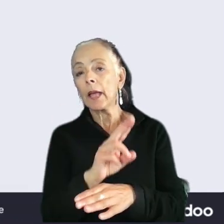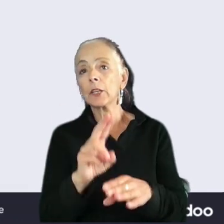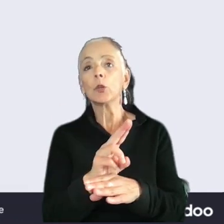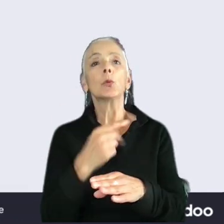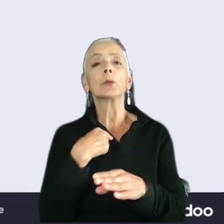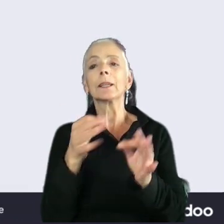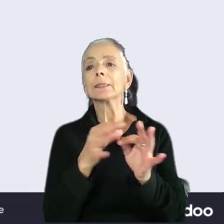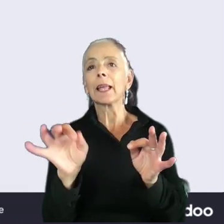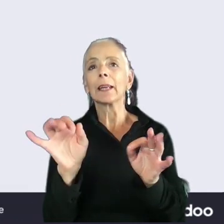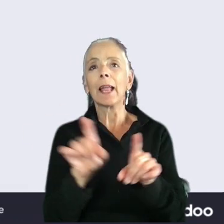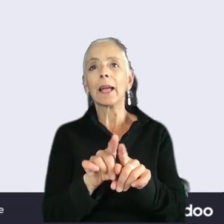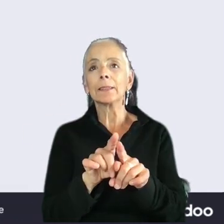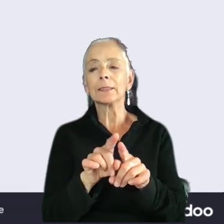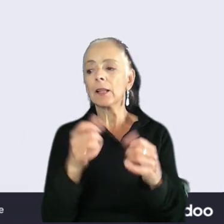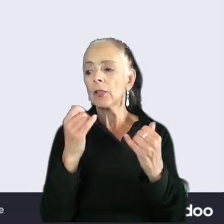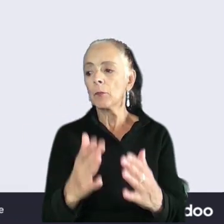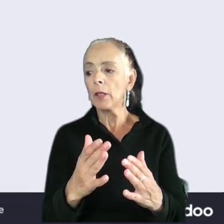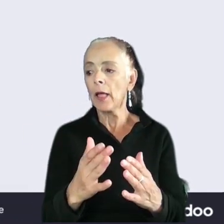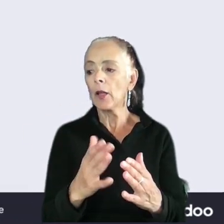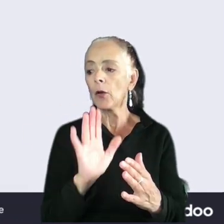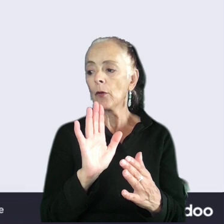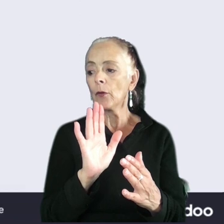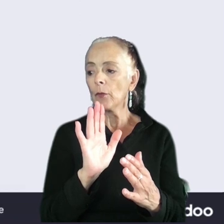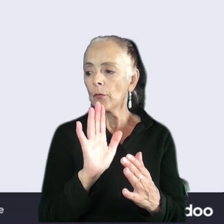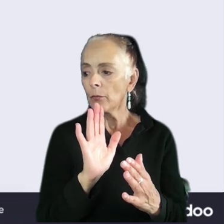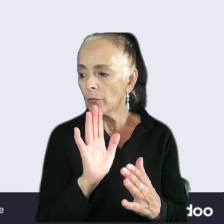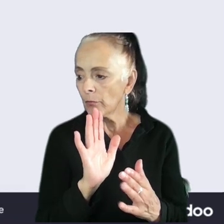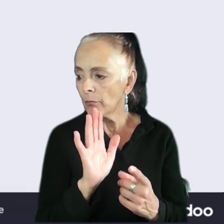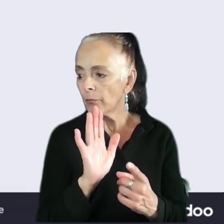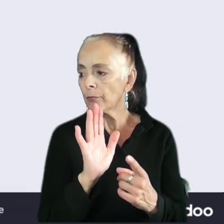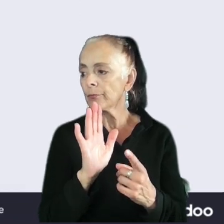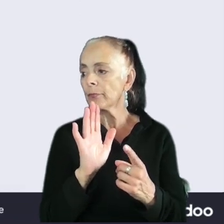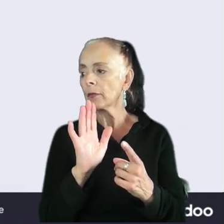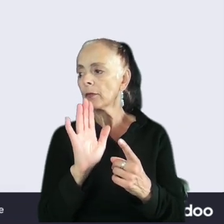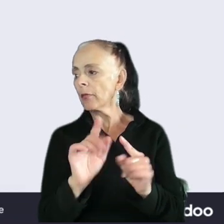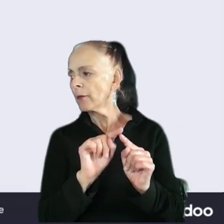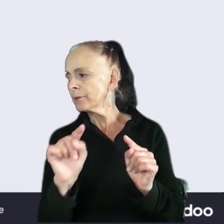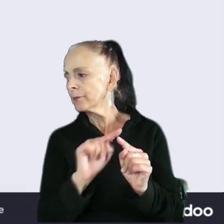the player's objective. So in this case, taking inspiration from other games has been useful.